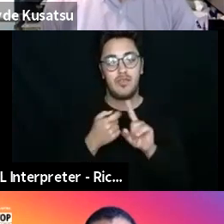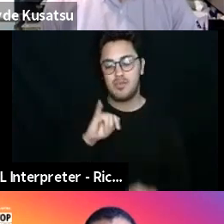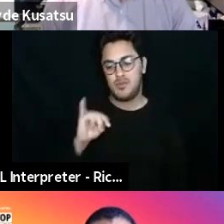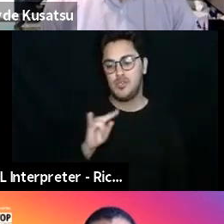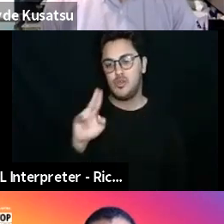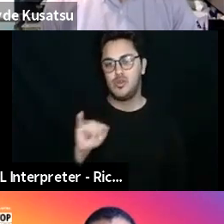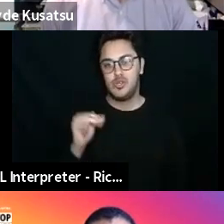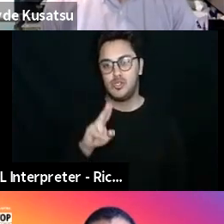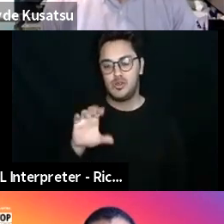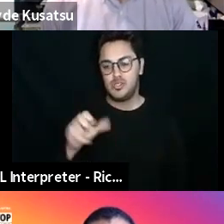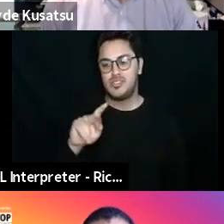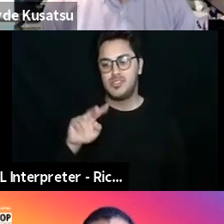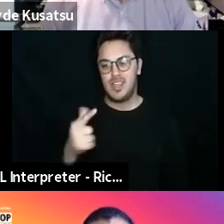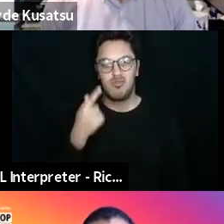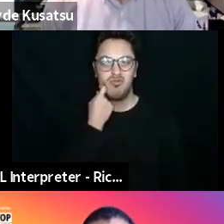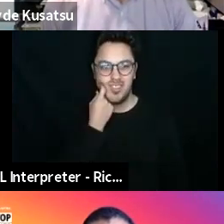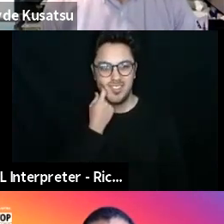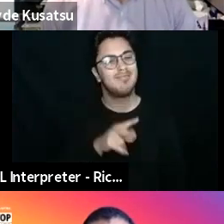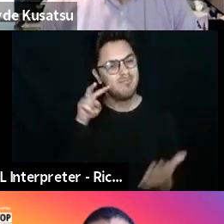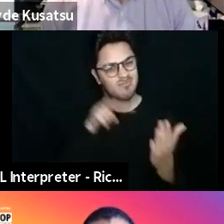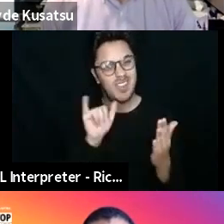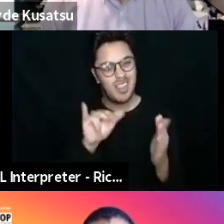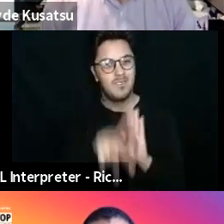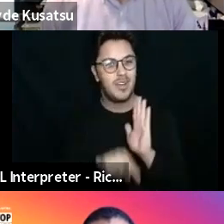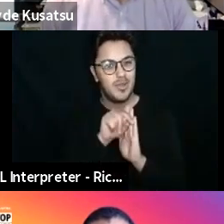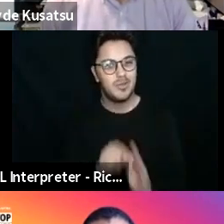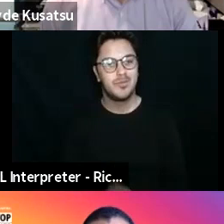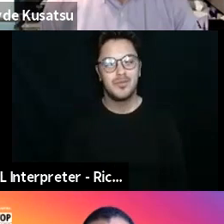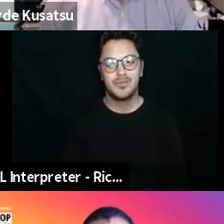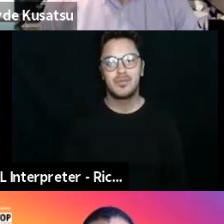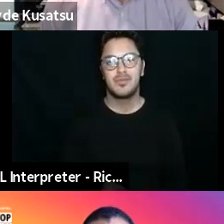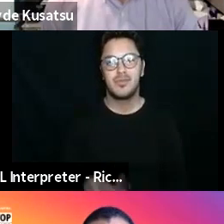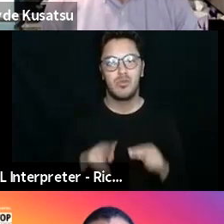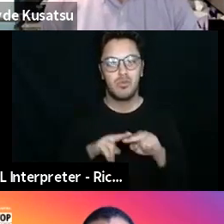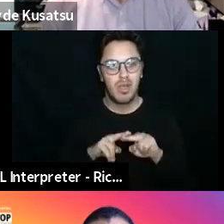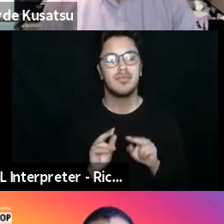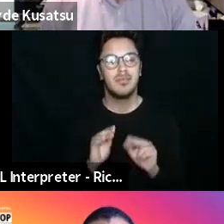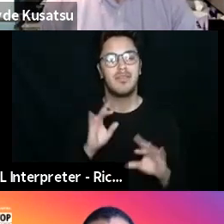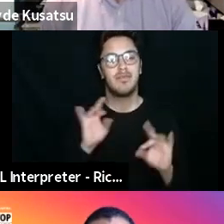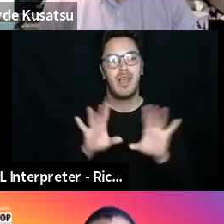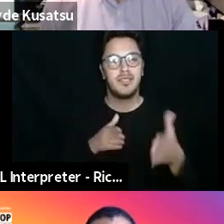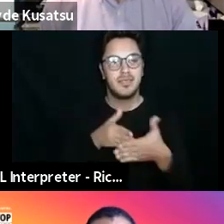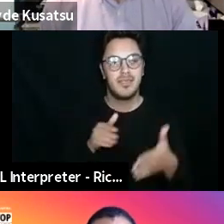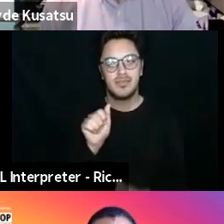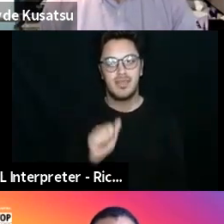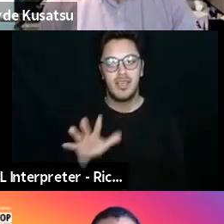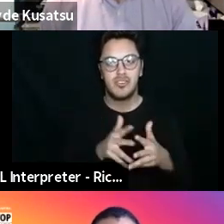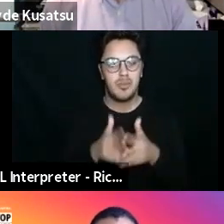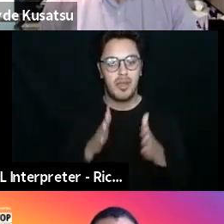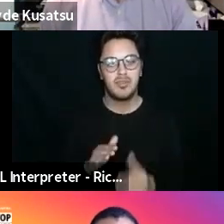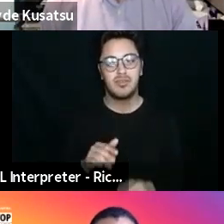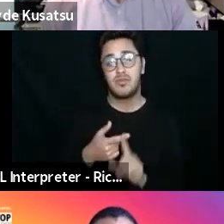check it out in ABC's news report, Stop the Hate, The Rise in Violence Against Asian Americans. Mm-hmm. An Oklahoma native